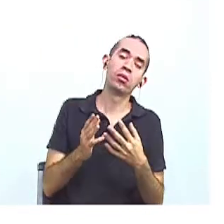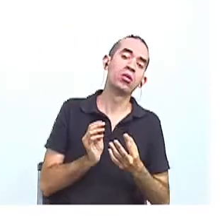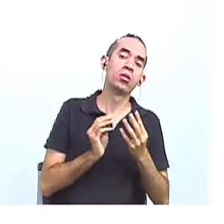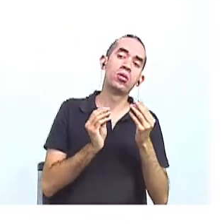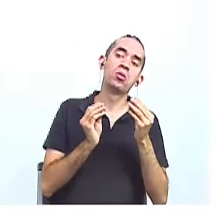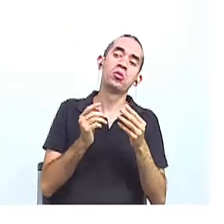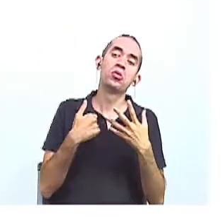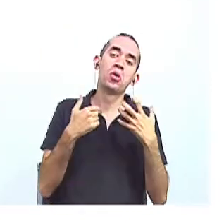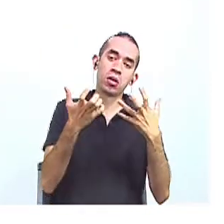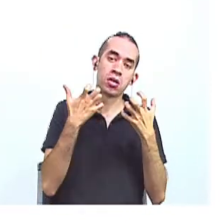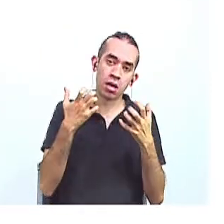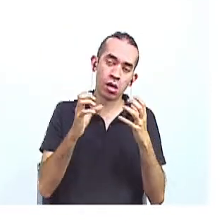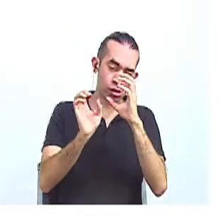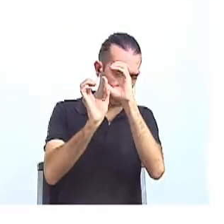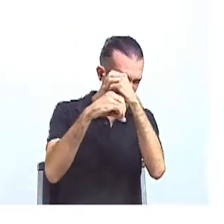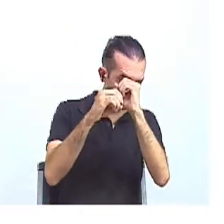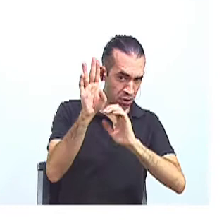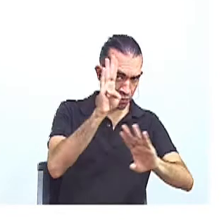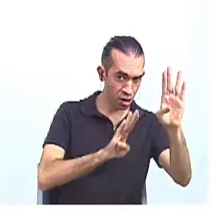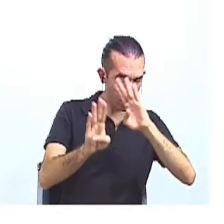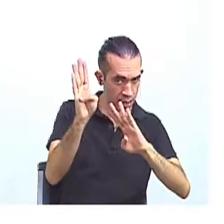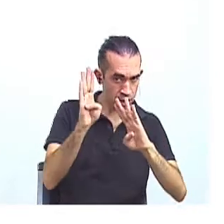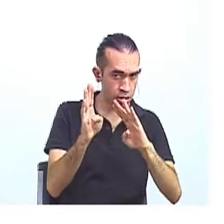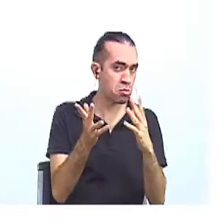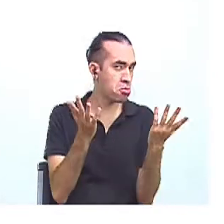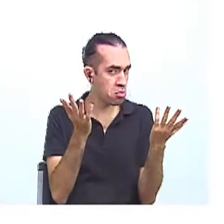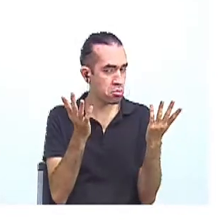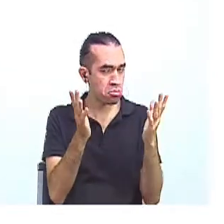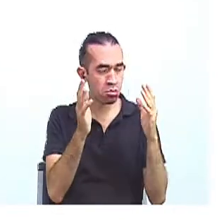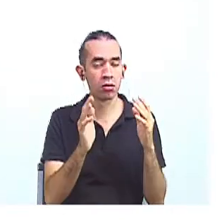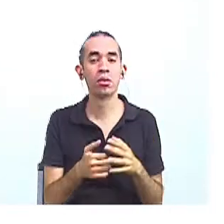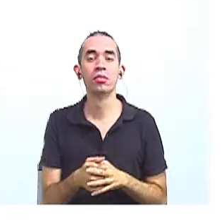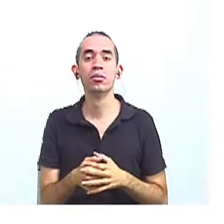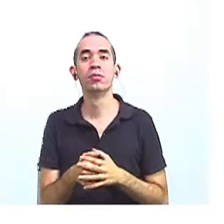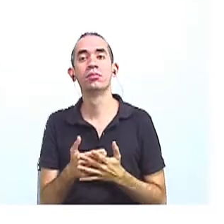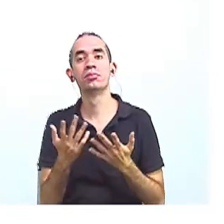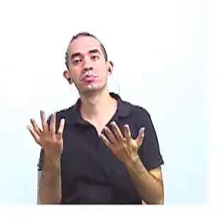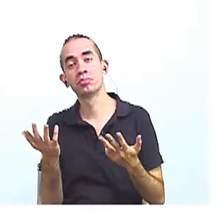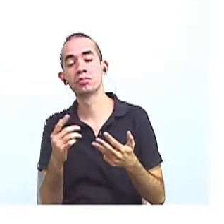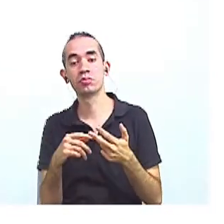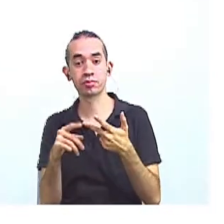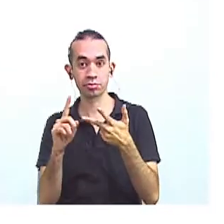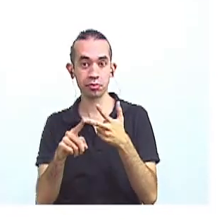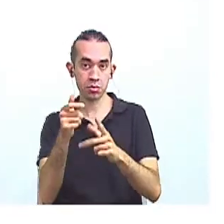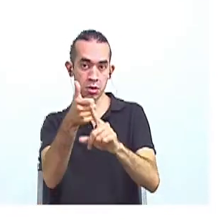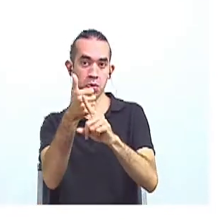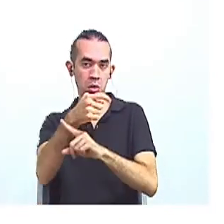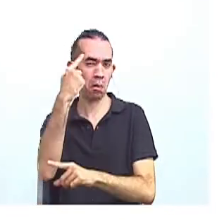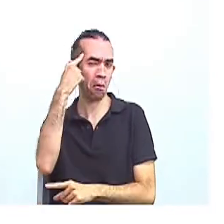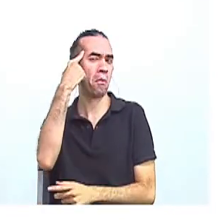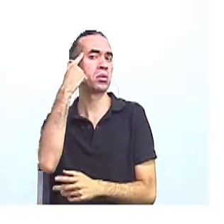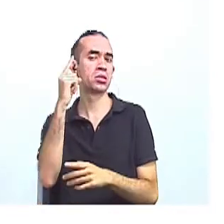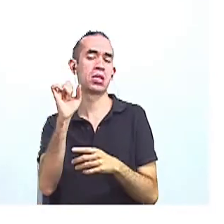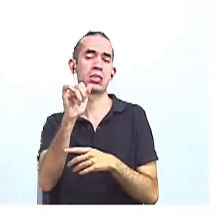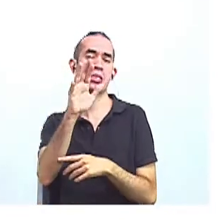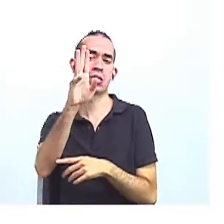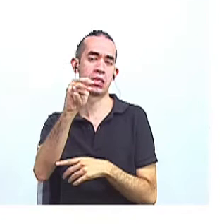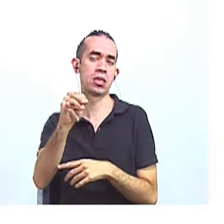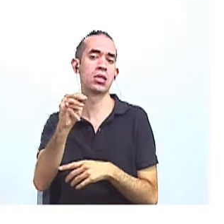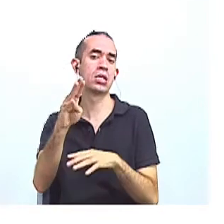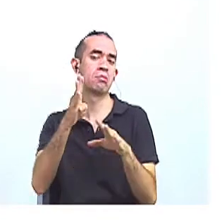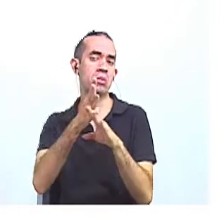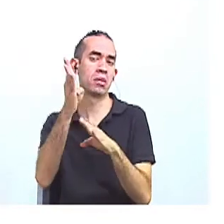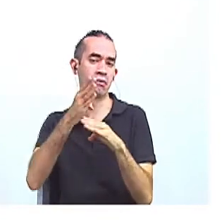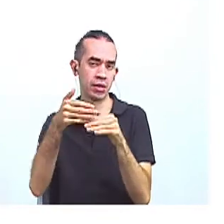a microbiologist? And finally, what do you think about the STEAM careers? I personally think that STEAM careers are